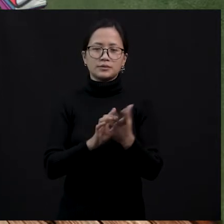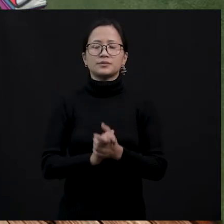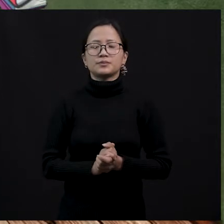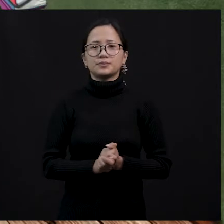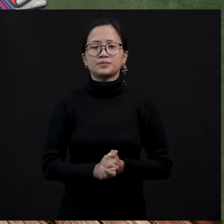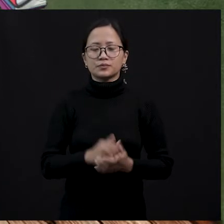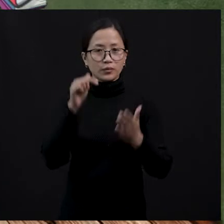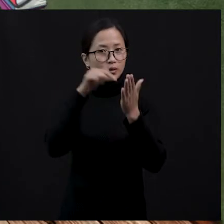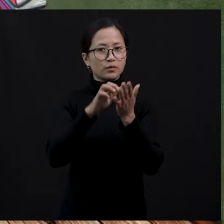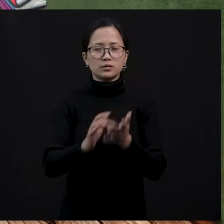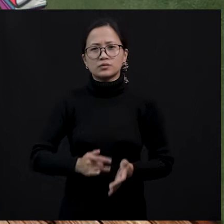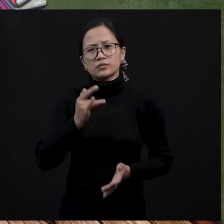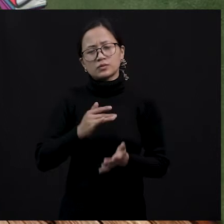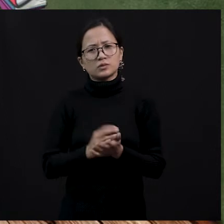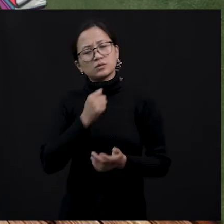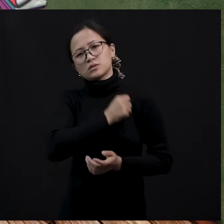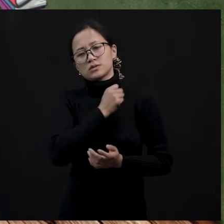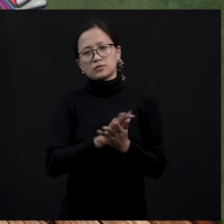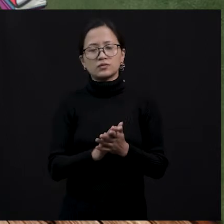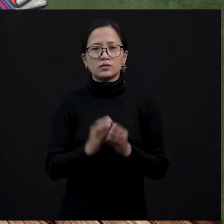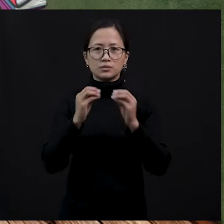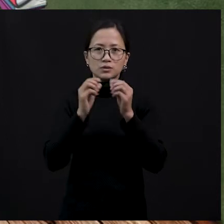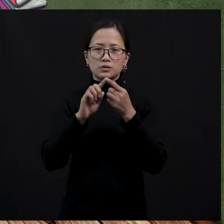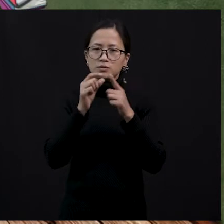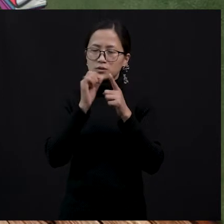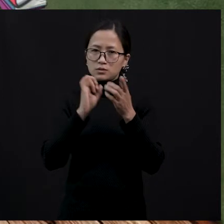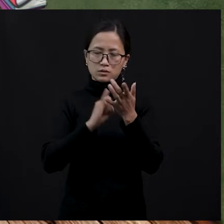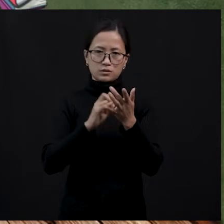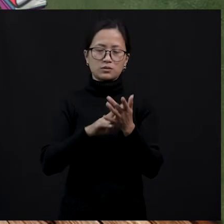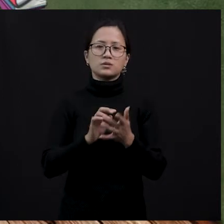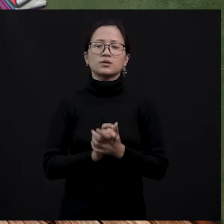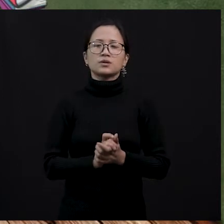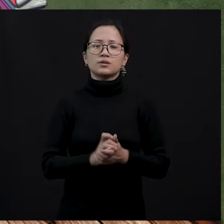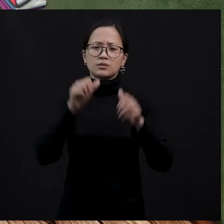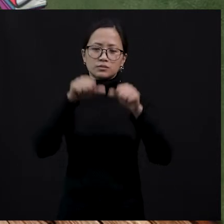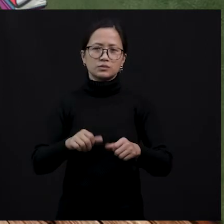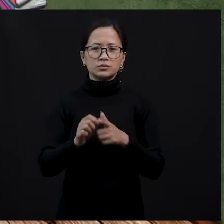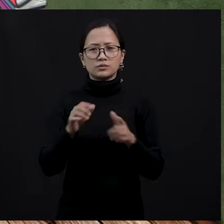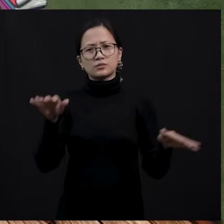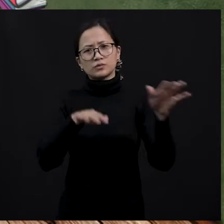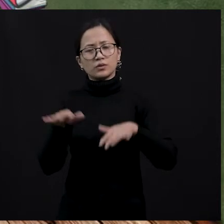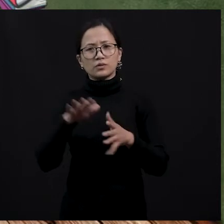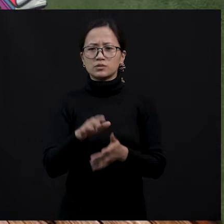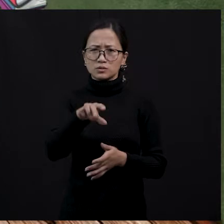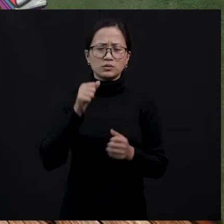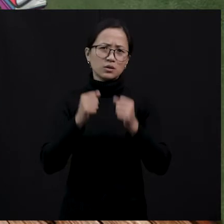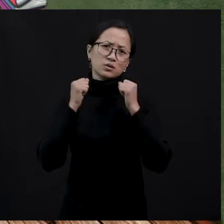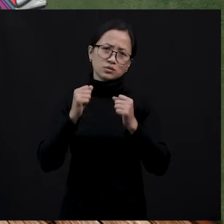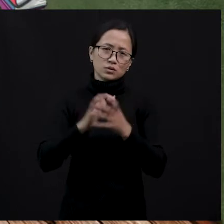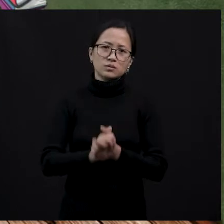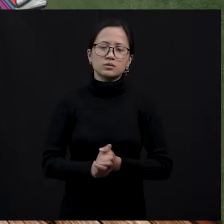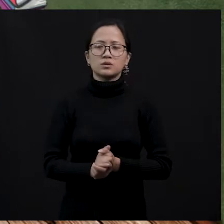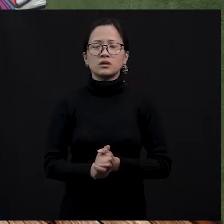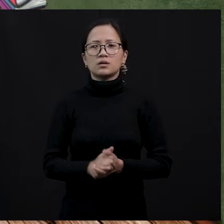I'm sure at this point of time you are feeling sorry for Bepin Babu too. All this time he's not able to perform his work. He even took the trouble to go